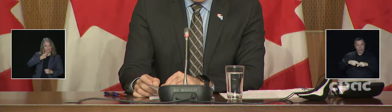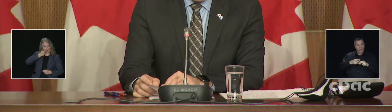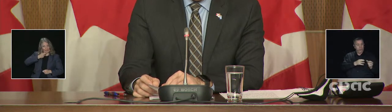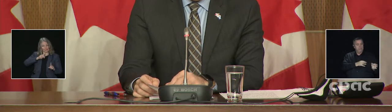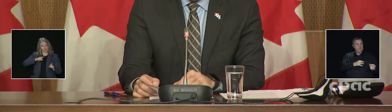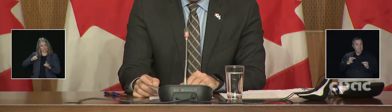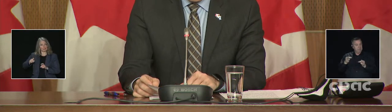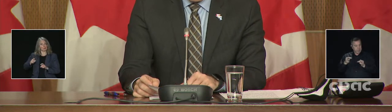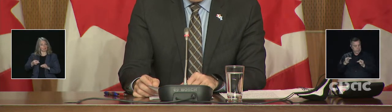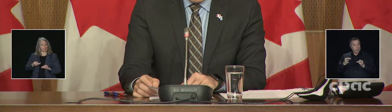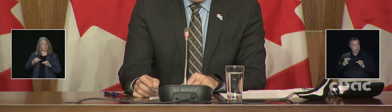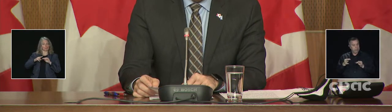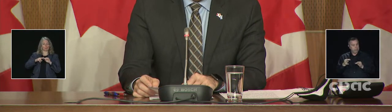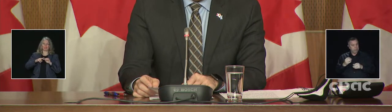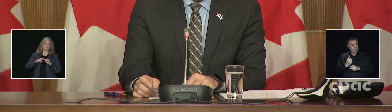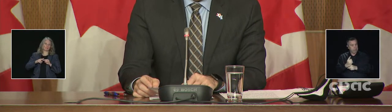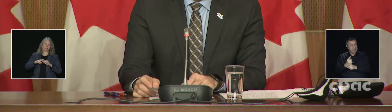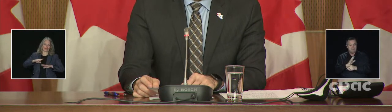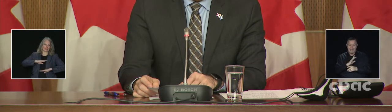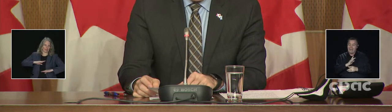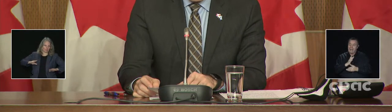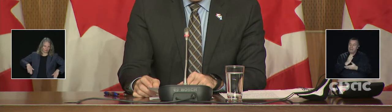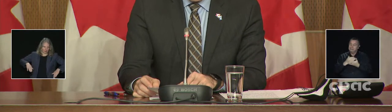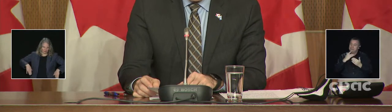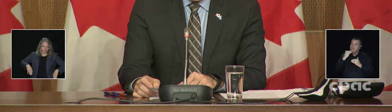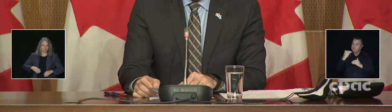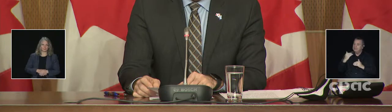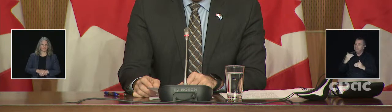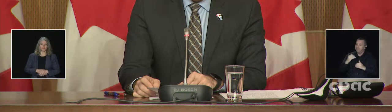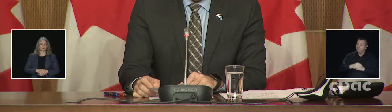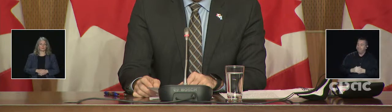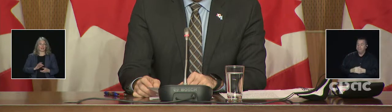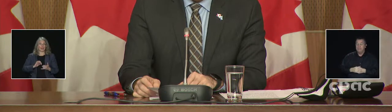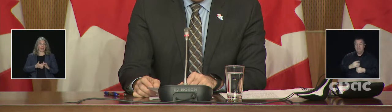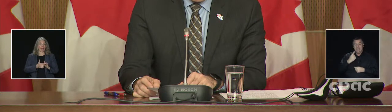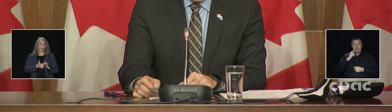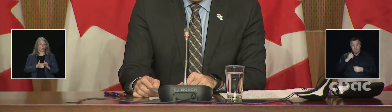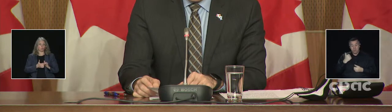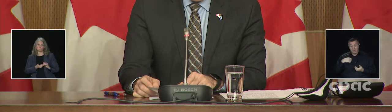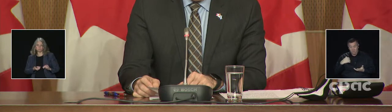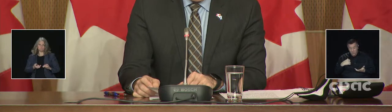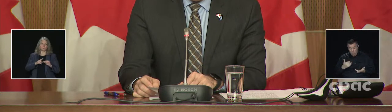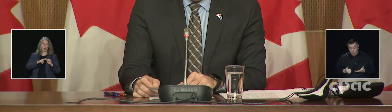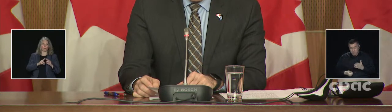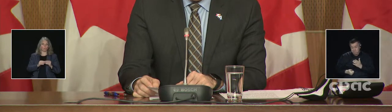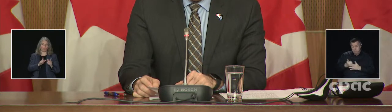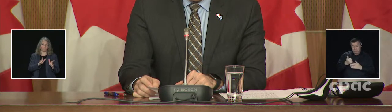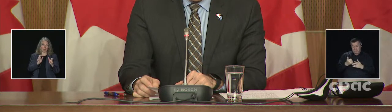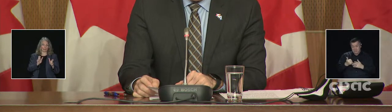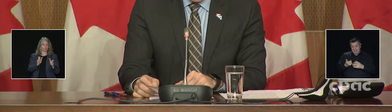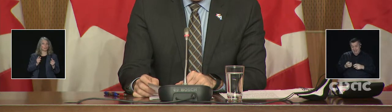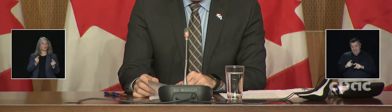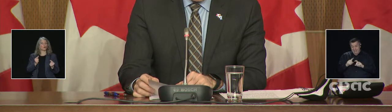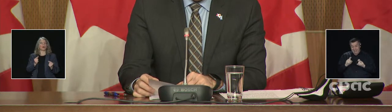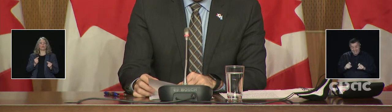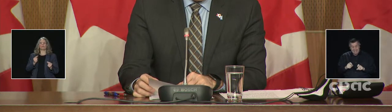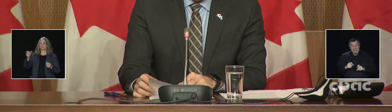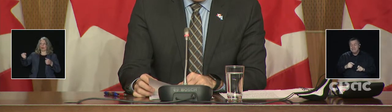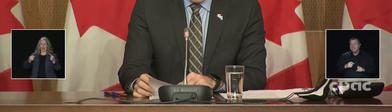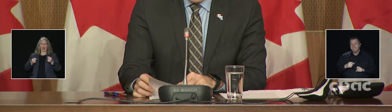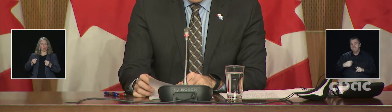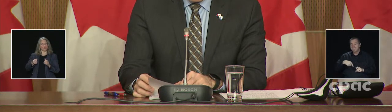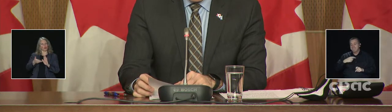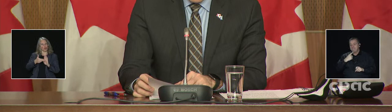still remains incomplete. In order to further increase our capacity quickly, we've awarded contracts to